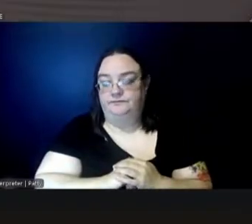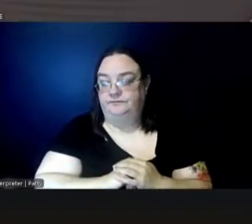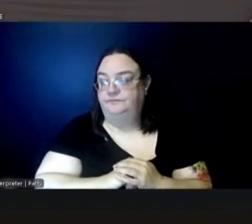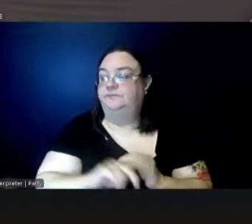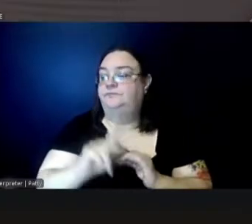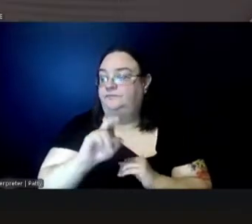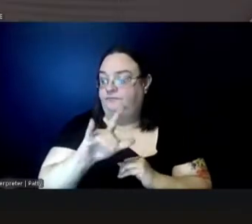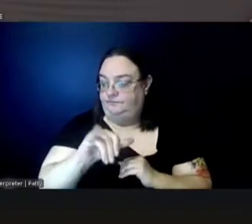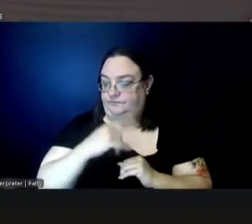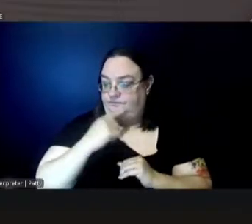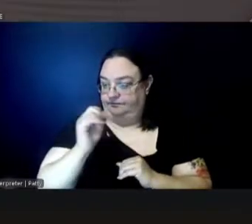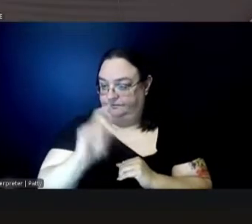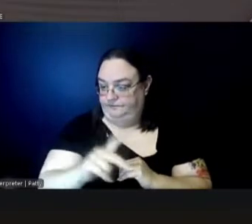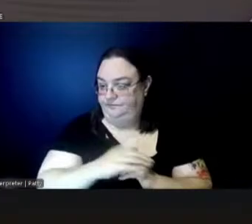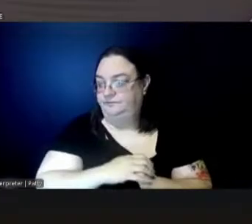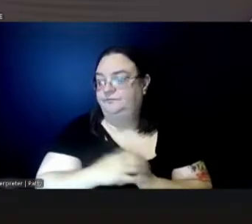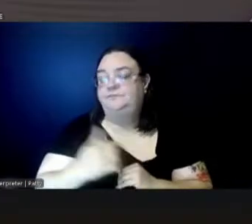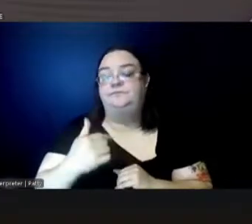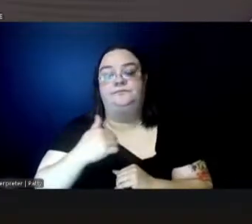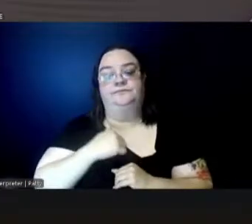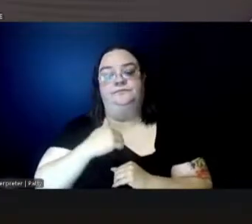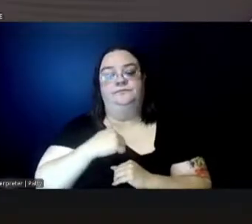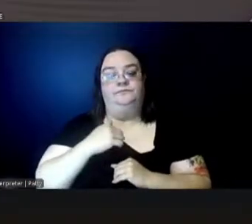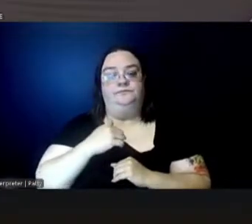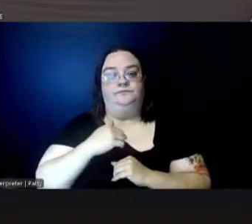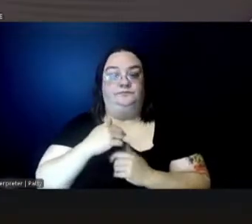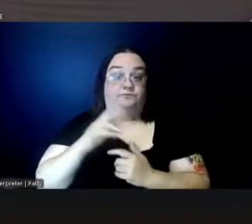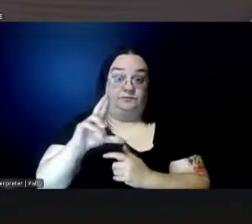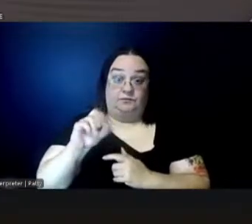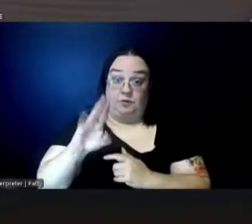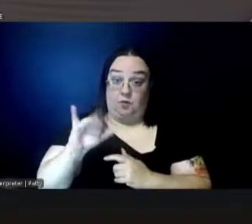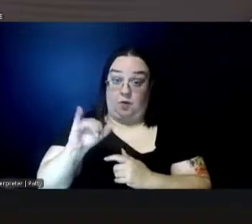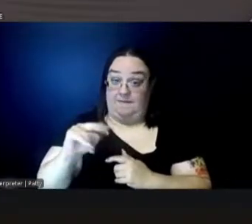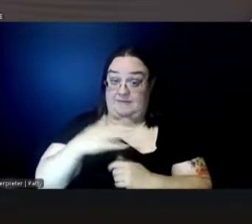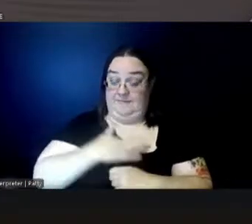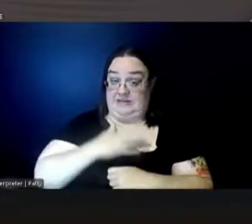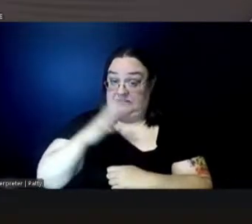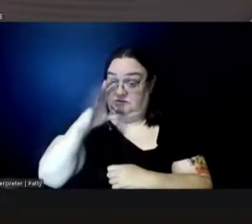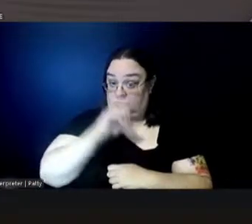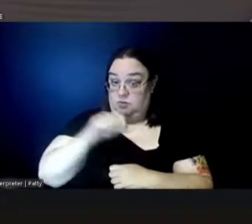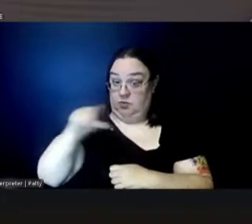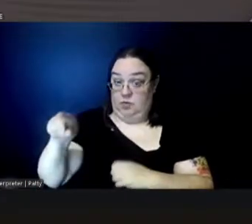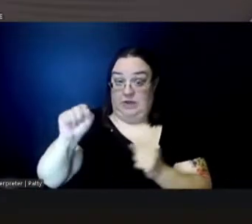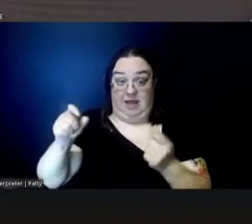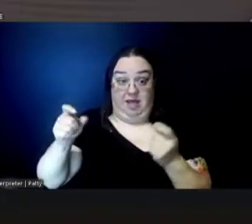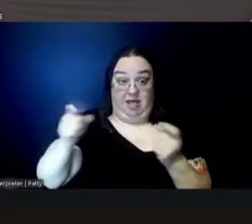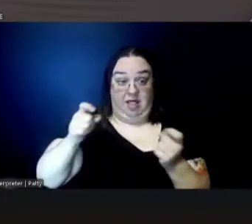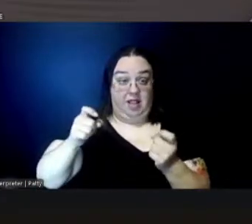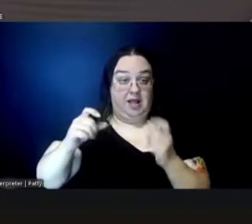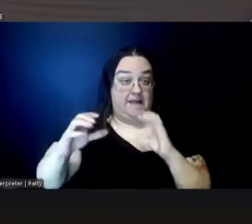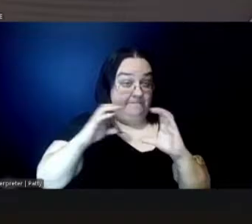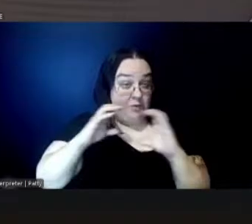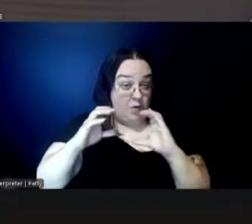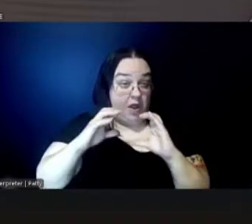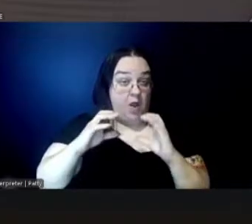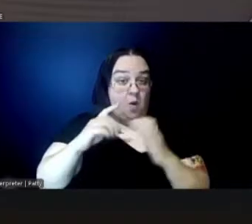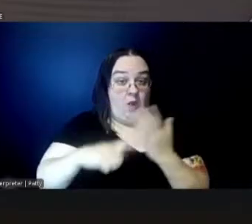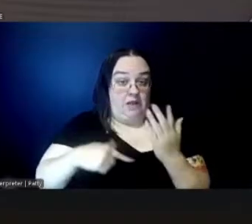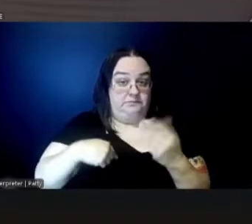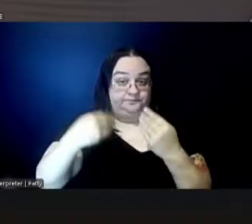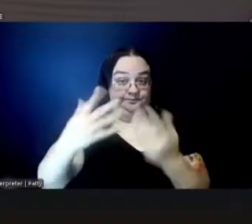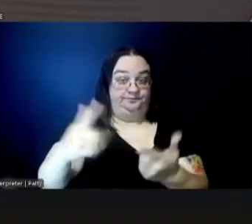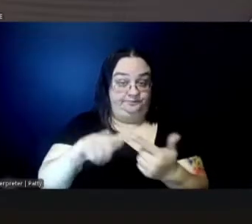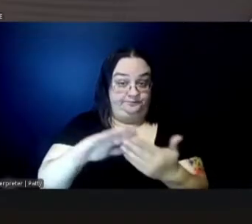Okay. I assume, Robin, that you'll handle the communication of the stuff that I give to town,